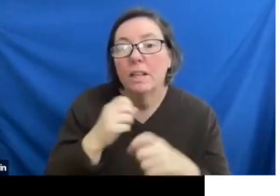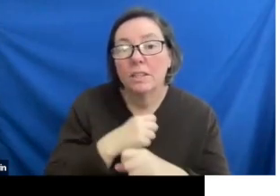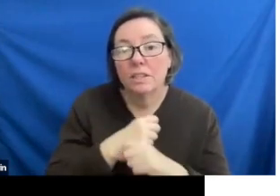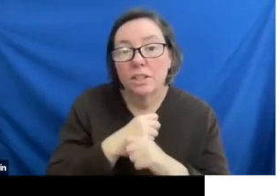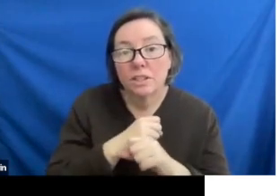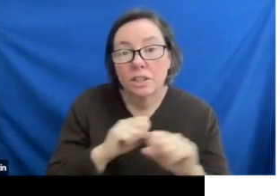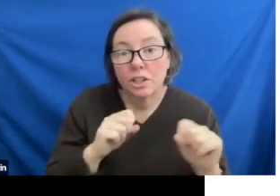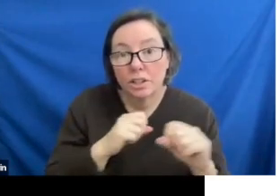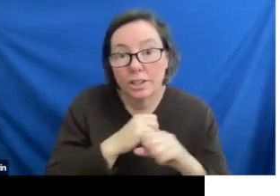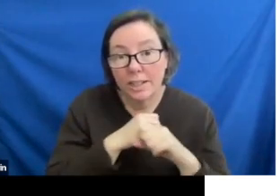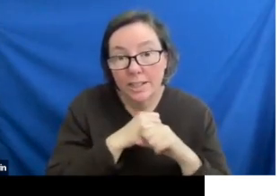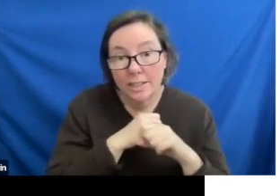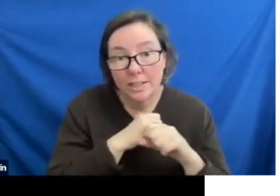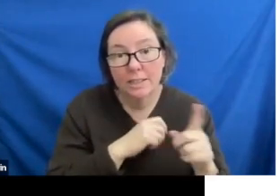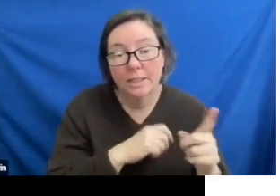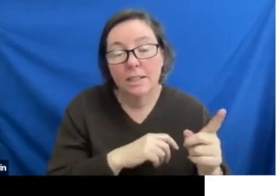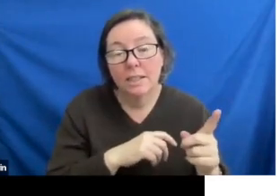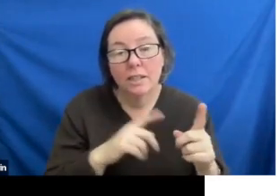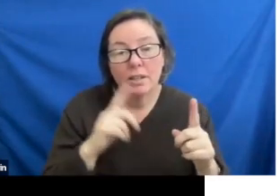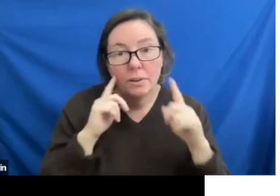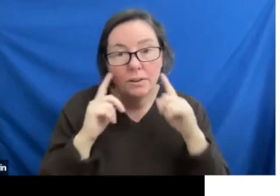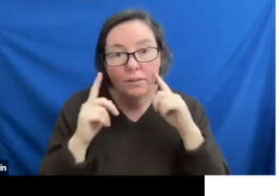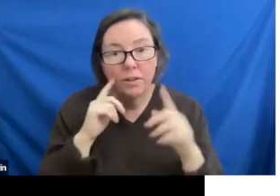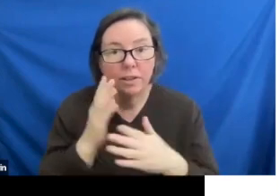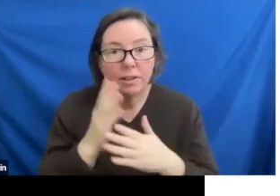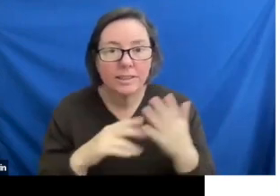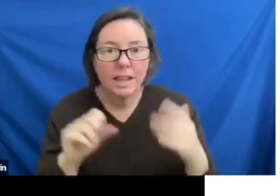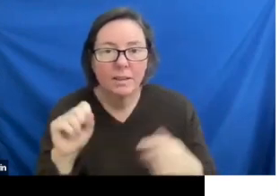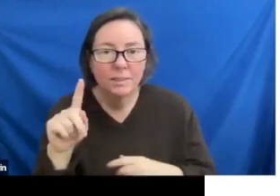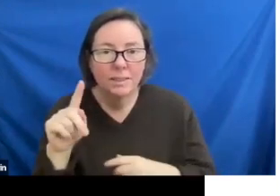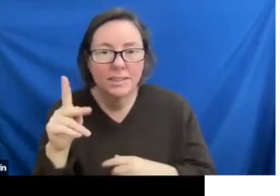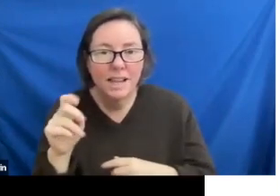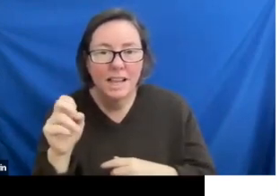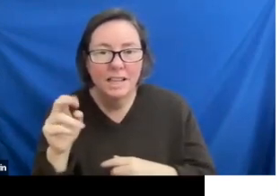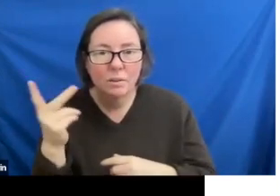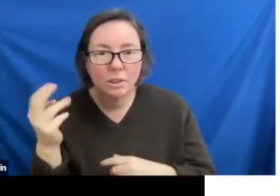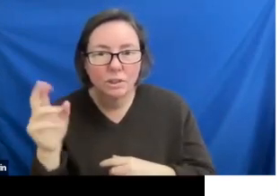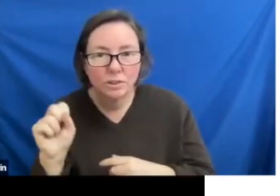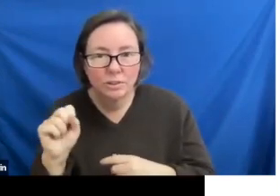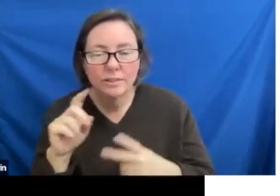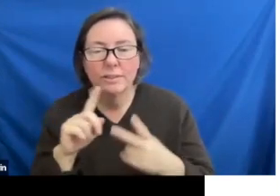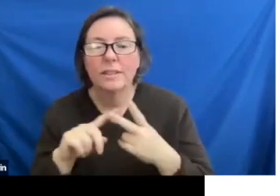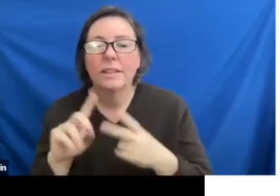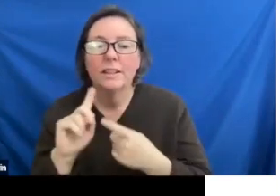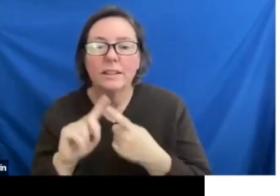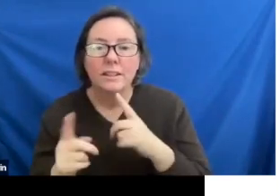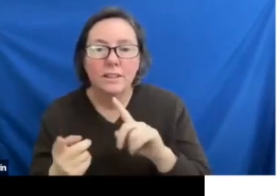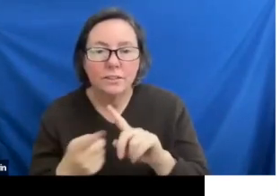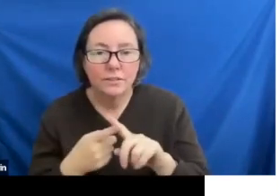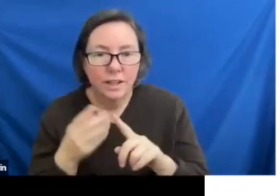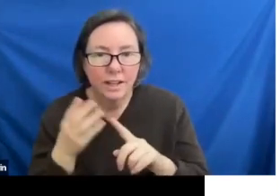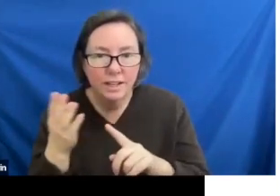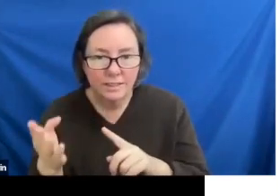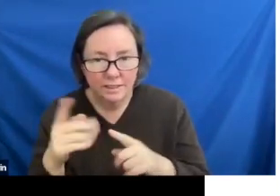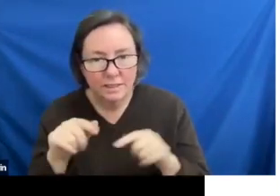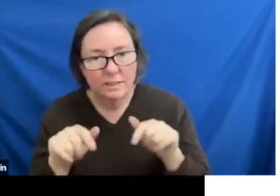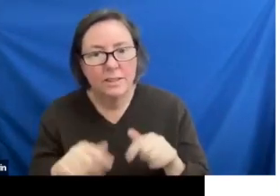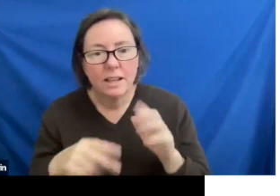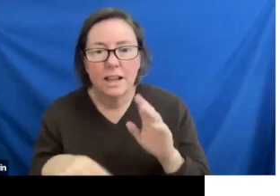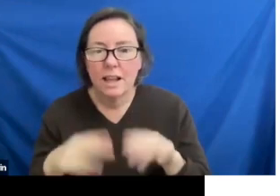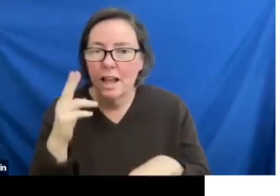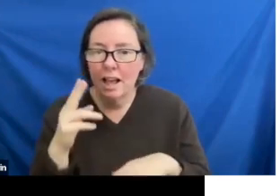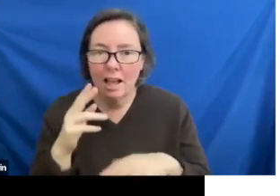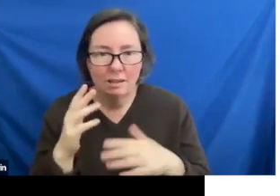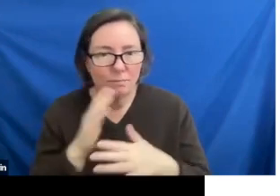We've heard from some of the stakeholders and from our friends that this is a high priority.